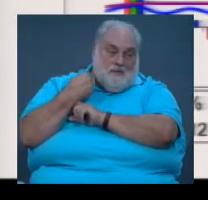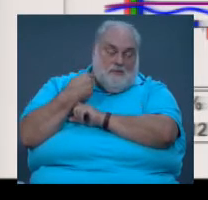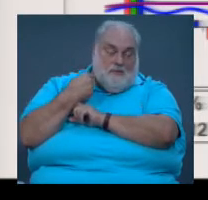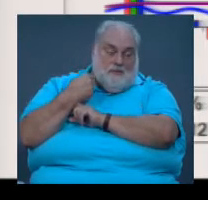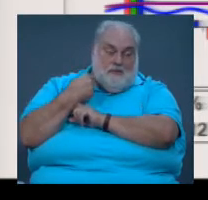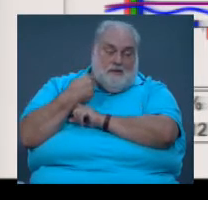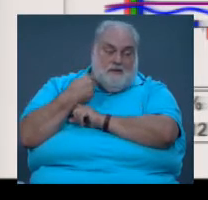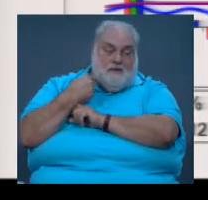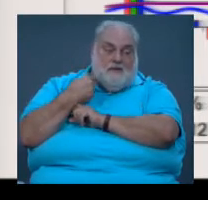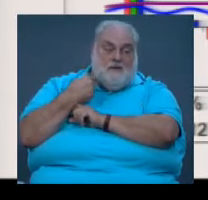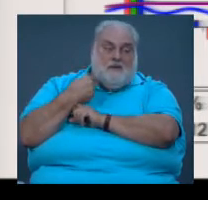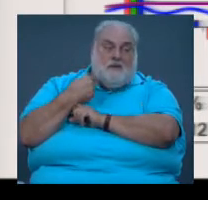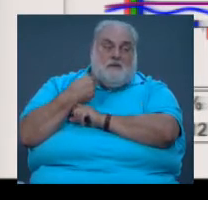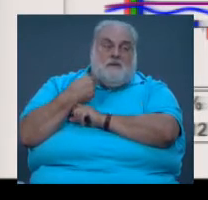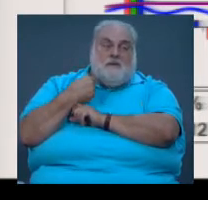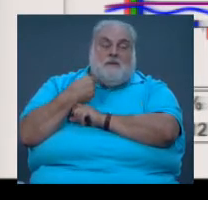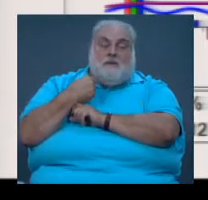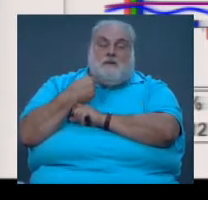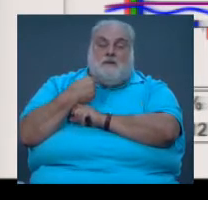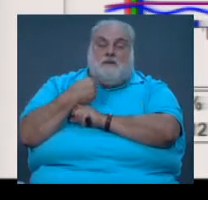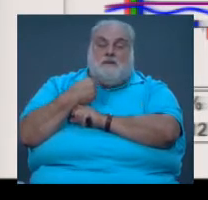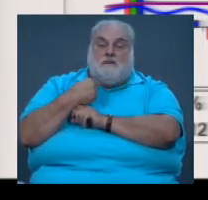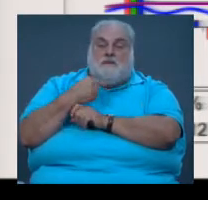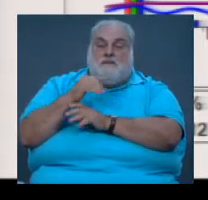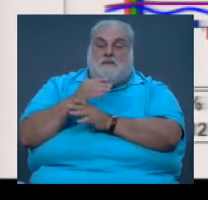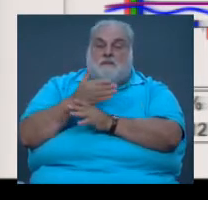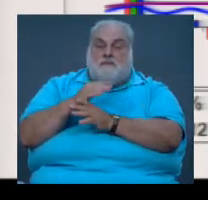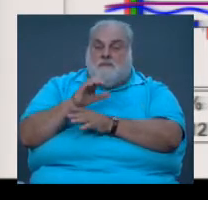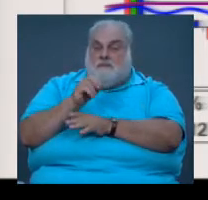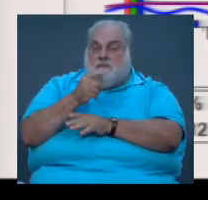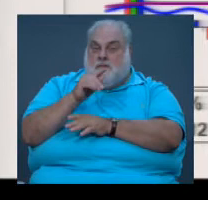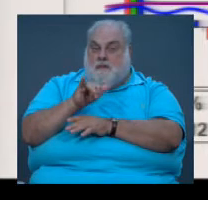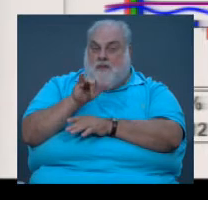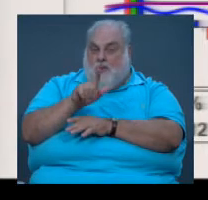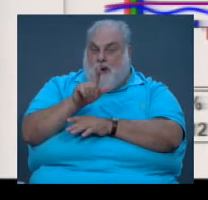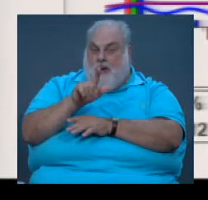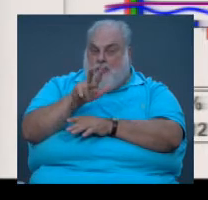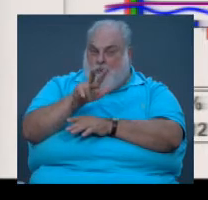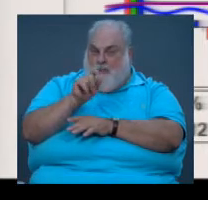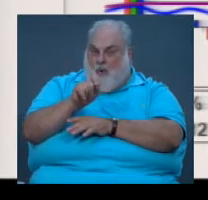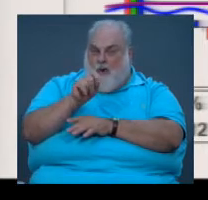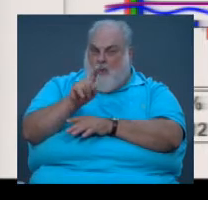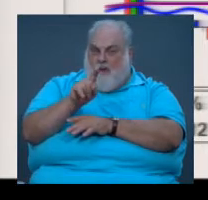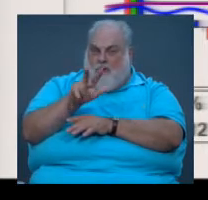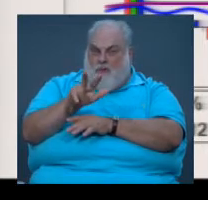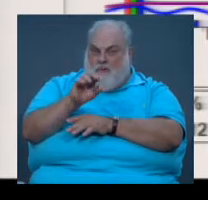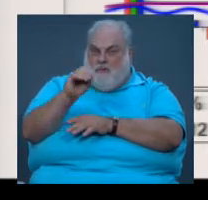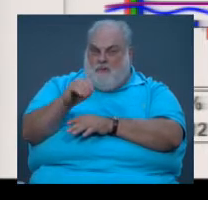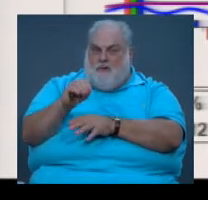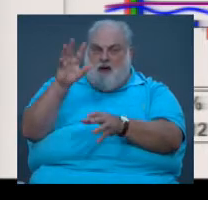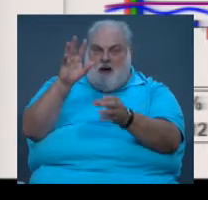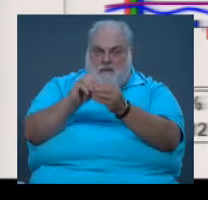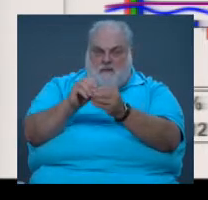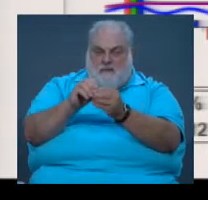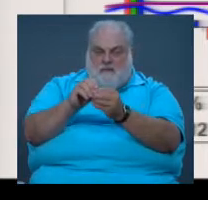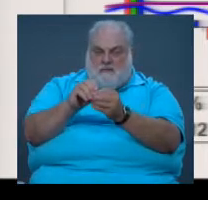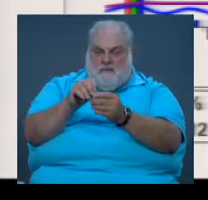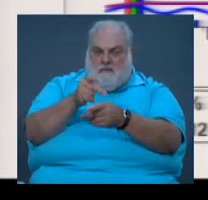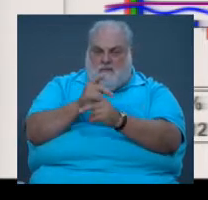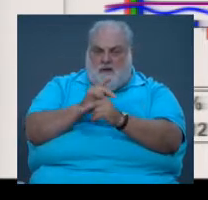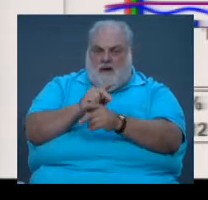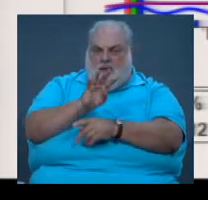that was the city piece, I'm sorry. The city share of the county has increased 3.13%, so the combined blended rate